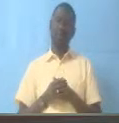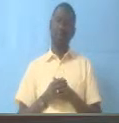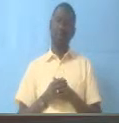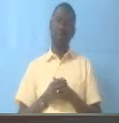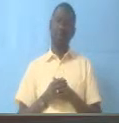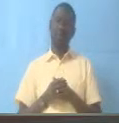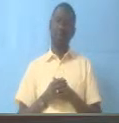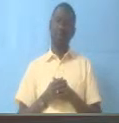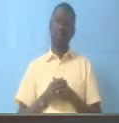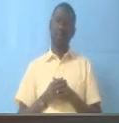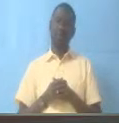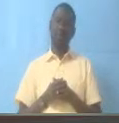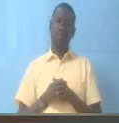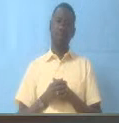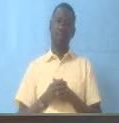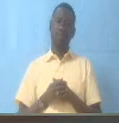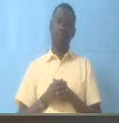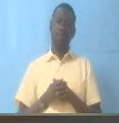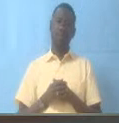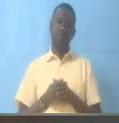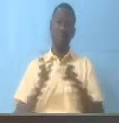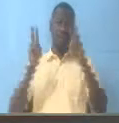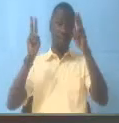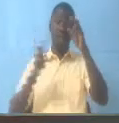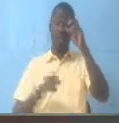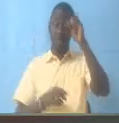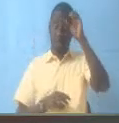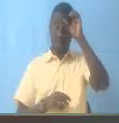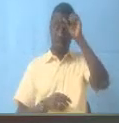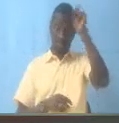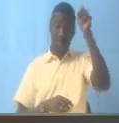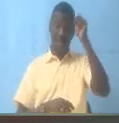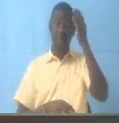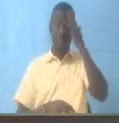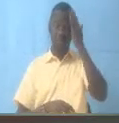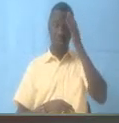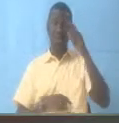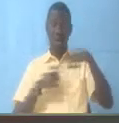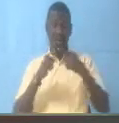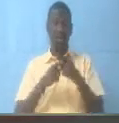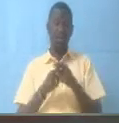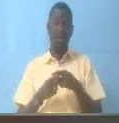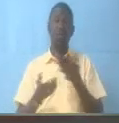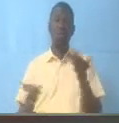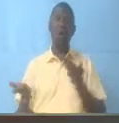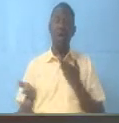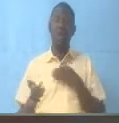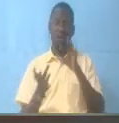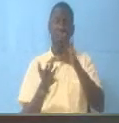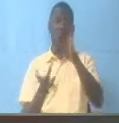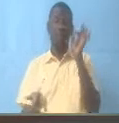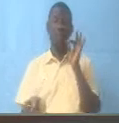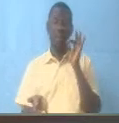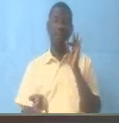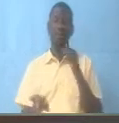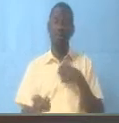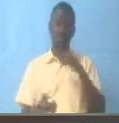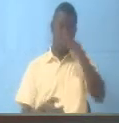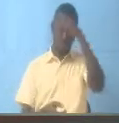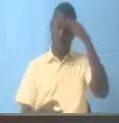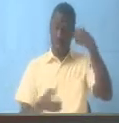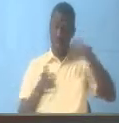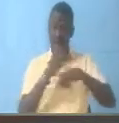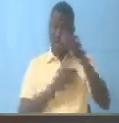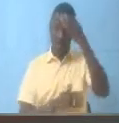boobu. He knew about it. That's why I was appointed to serve on that commission. He knew the sort of what I